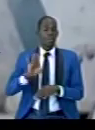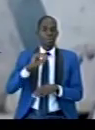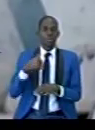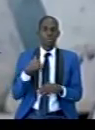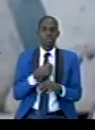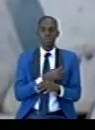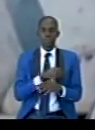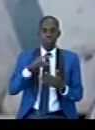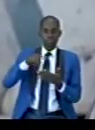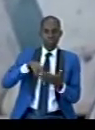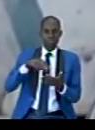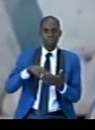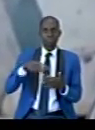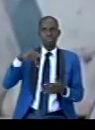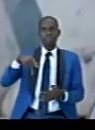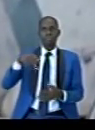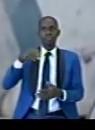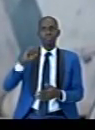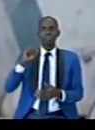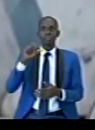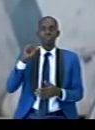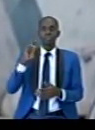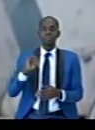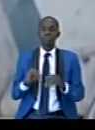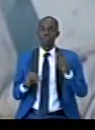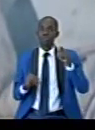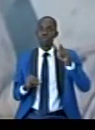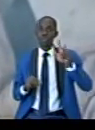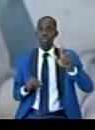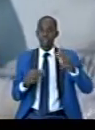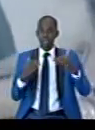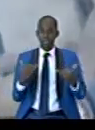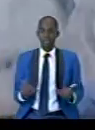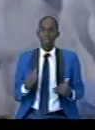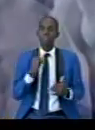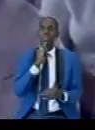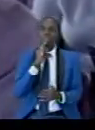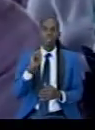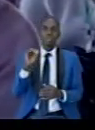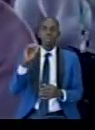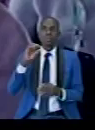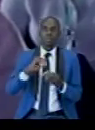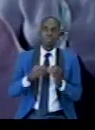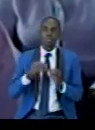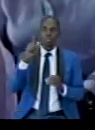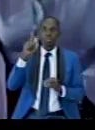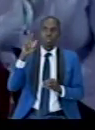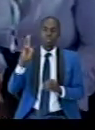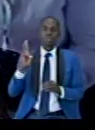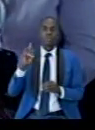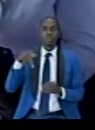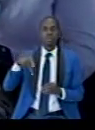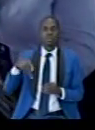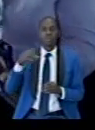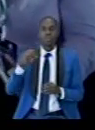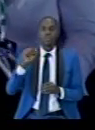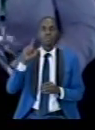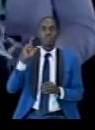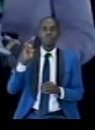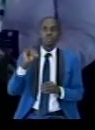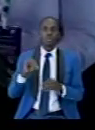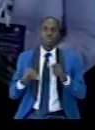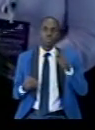23. And today, we're looking at Psalm 27. Look at Psalm 27, open your Bible.